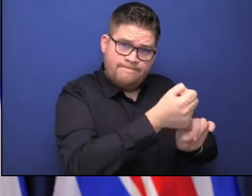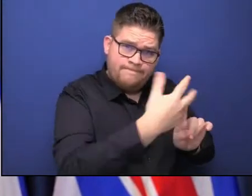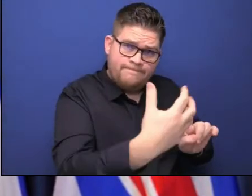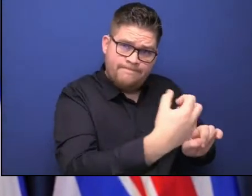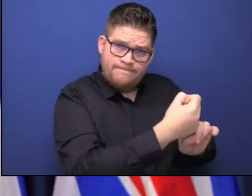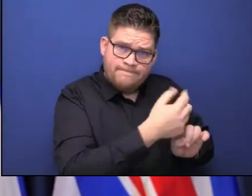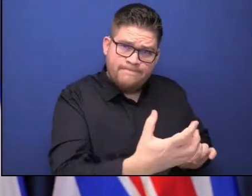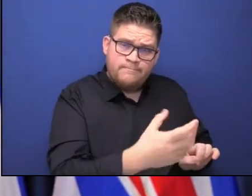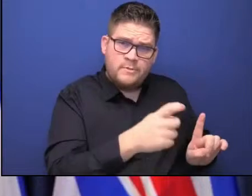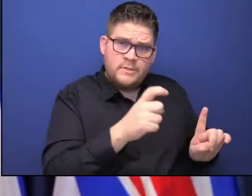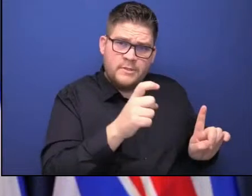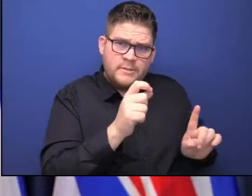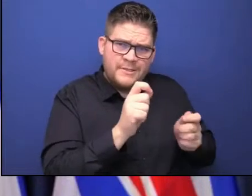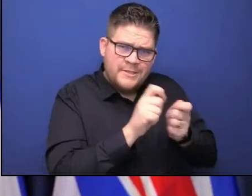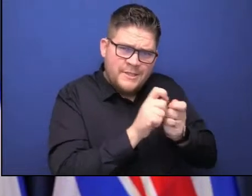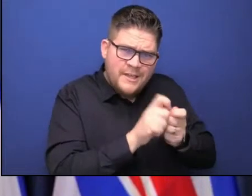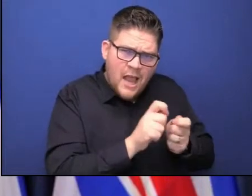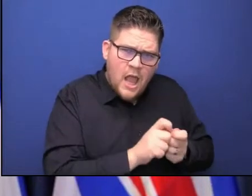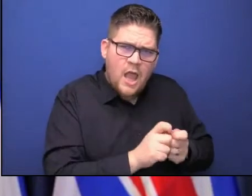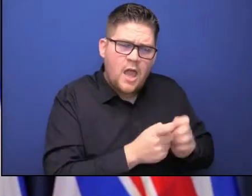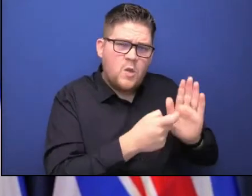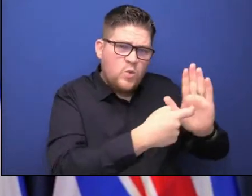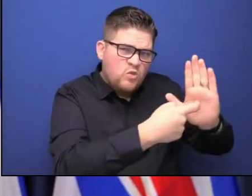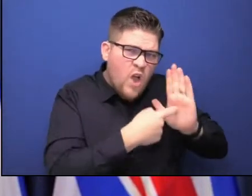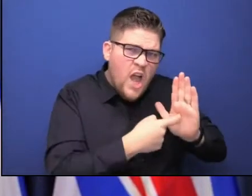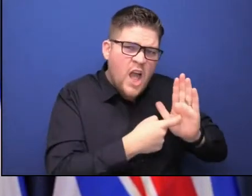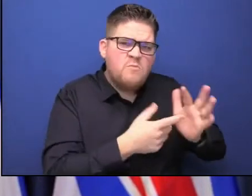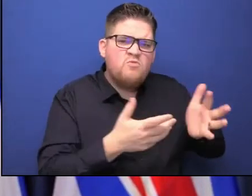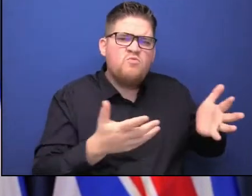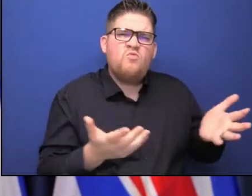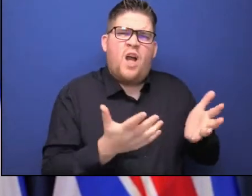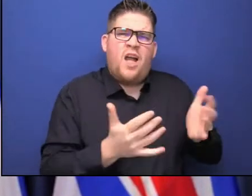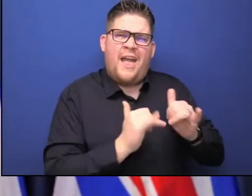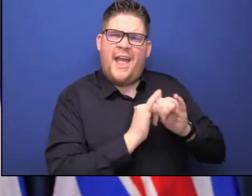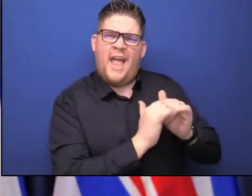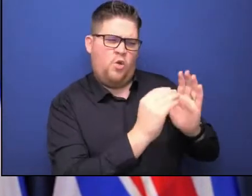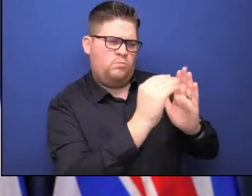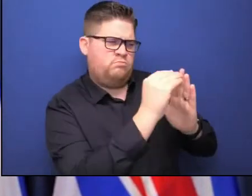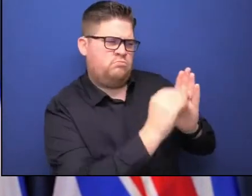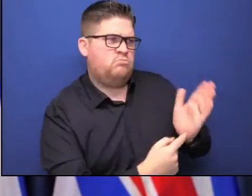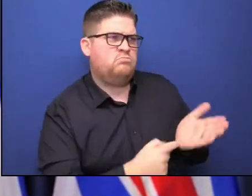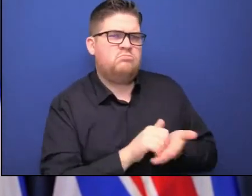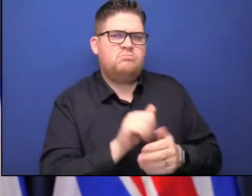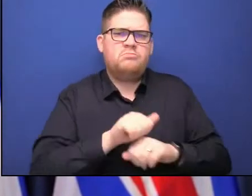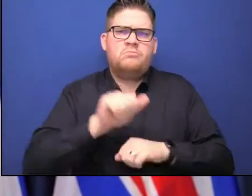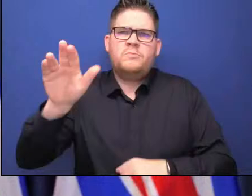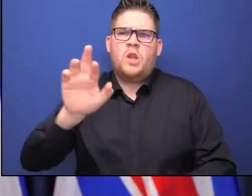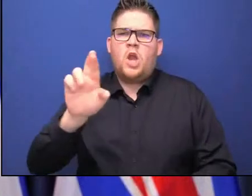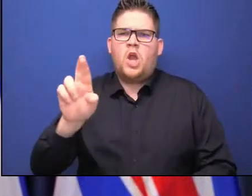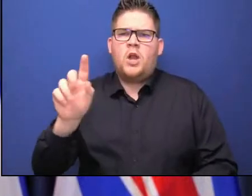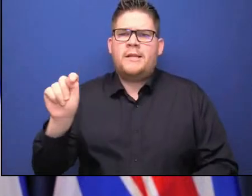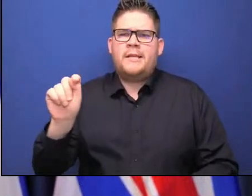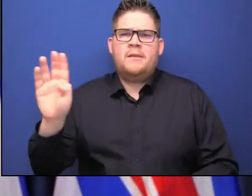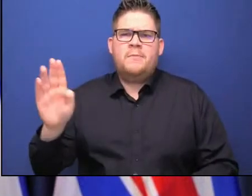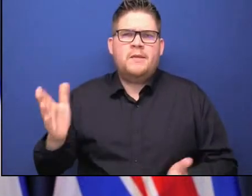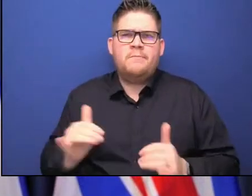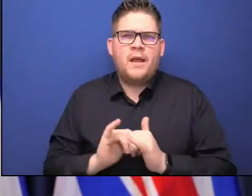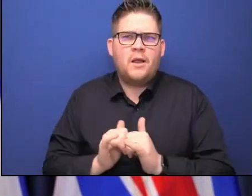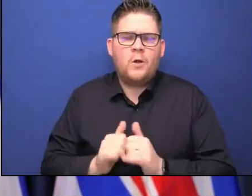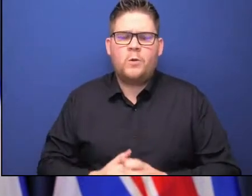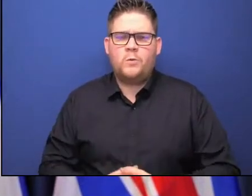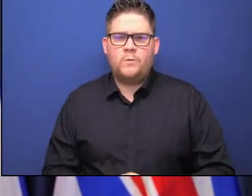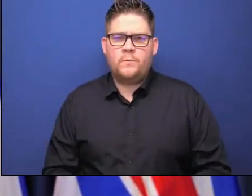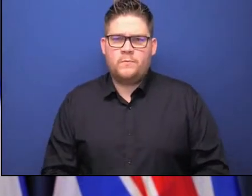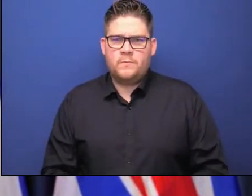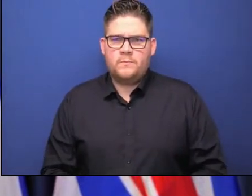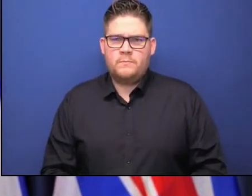cabinet order, or is that developed by the branch, or how does that work? Thanks, that's a great question. If you go to the Residential Tenancy